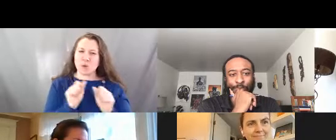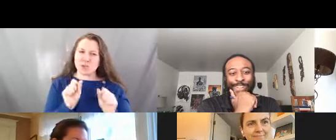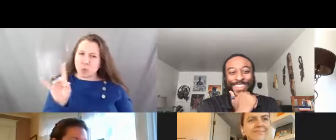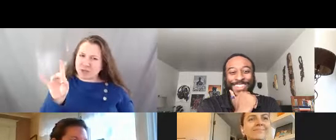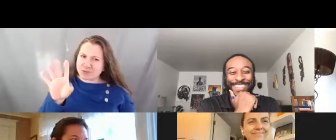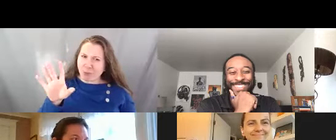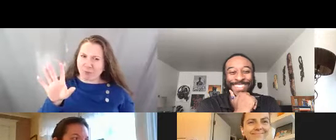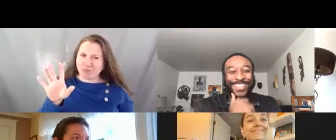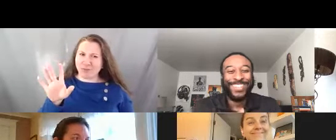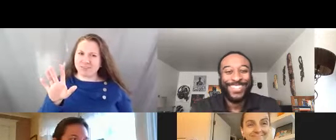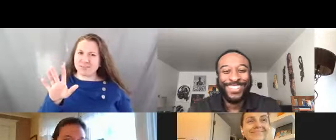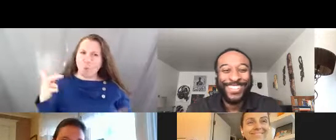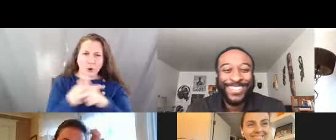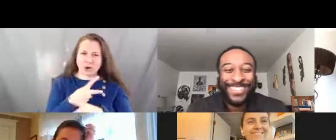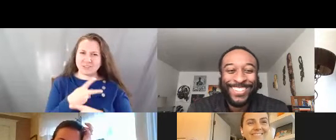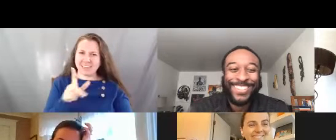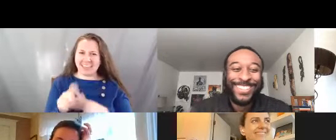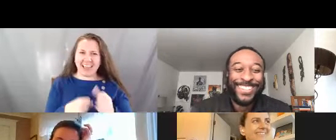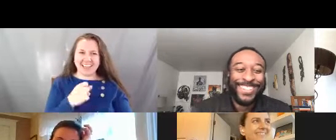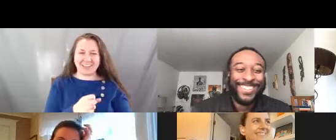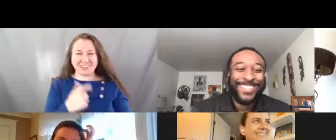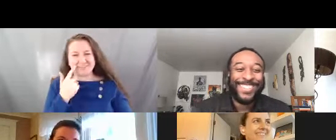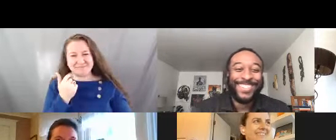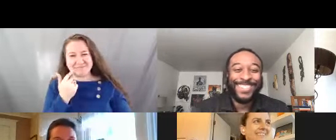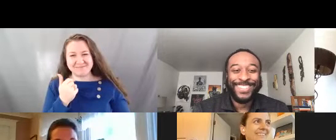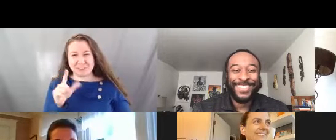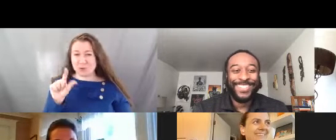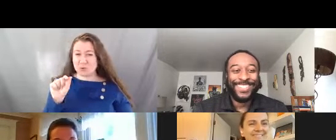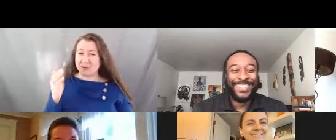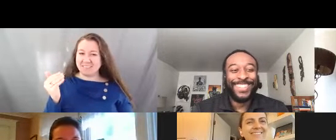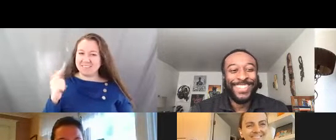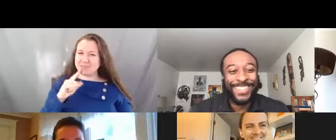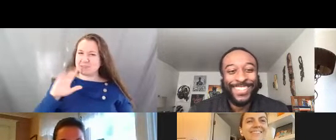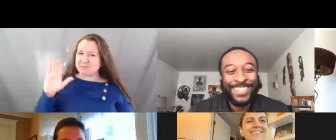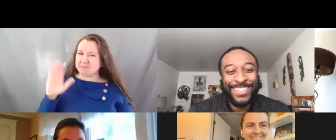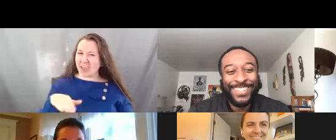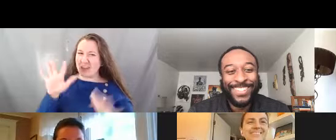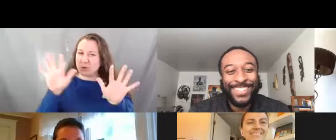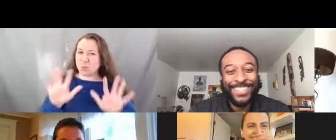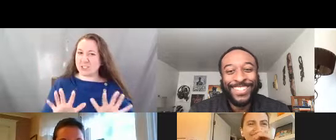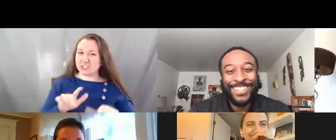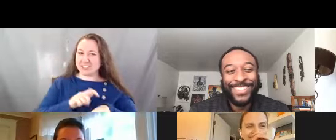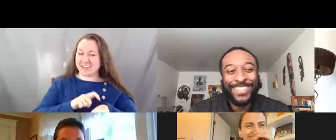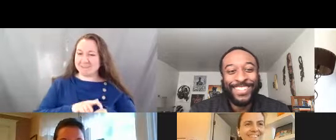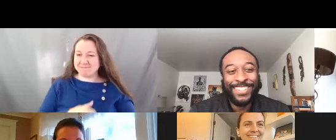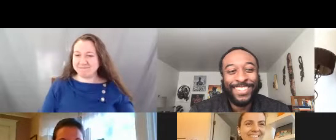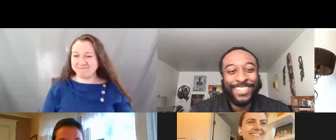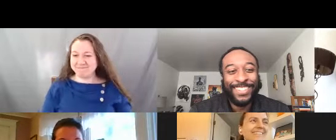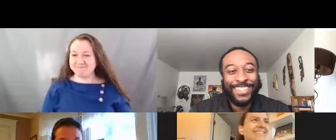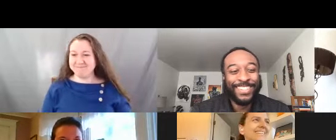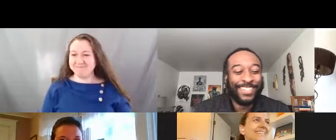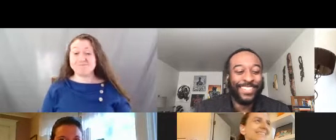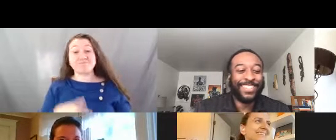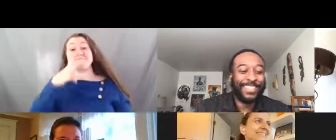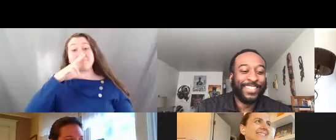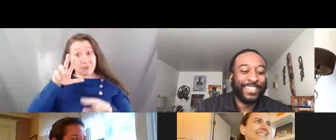year. Uh, 2015 winter was really bad. Anyway, so it was a fun experience,